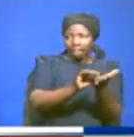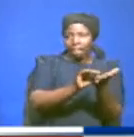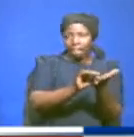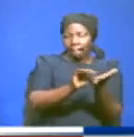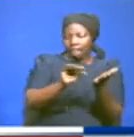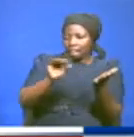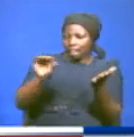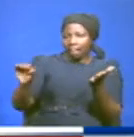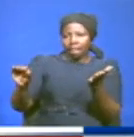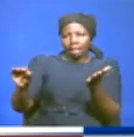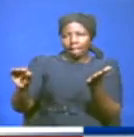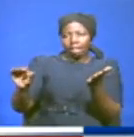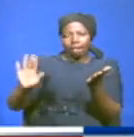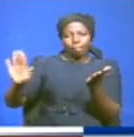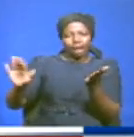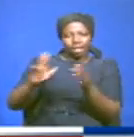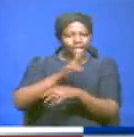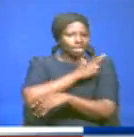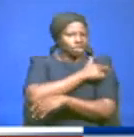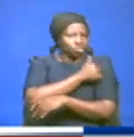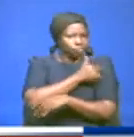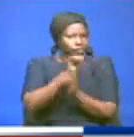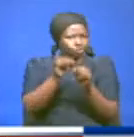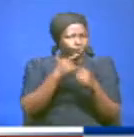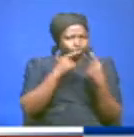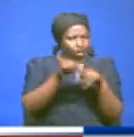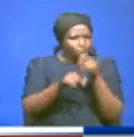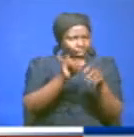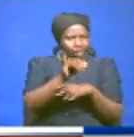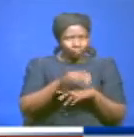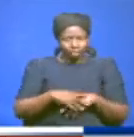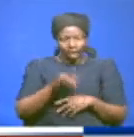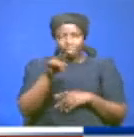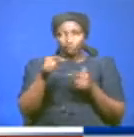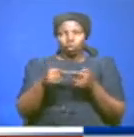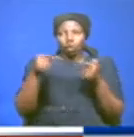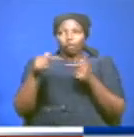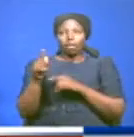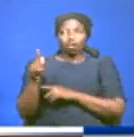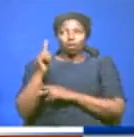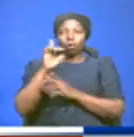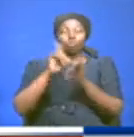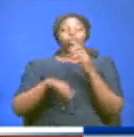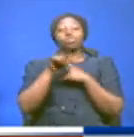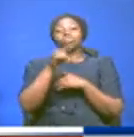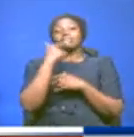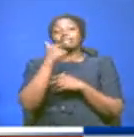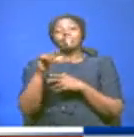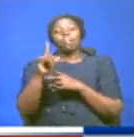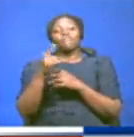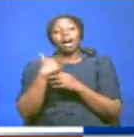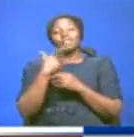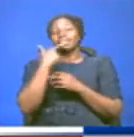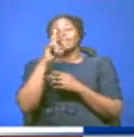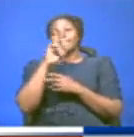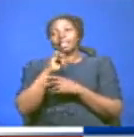appropriated back into the hospital? Can you convince me? That's illegal in the first place. What you are alleging that she said, that a certain